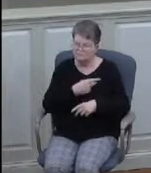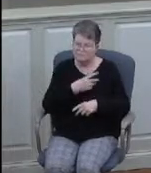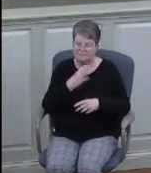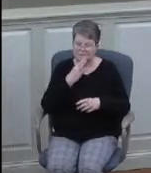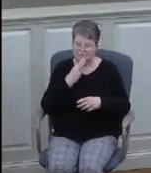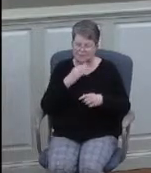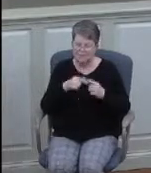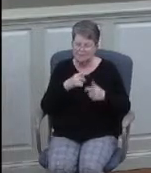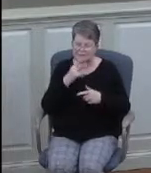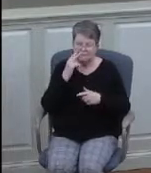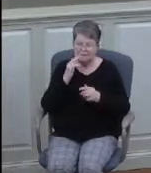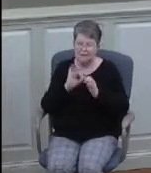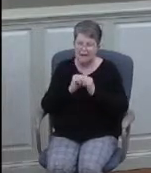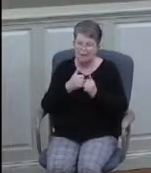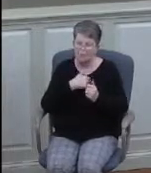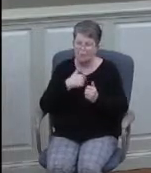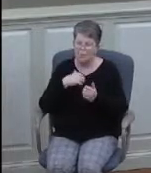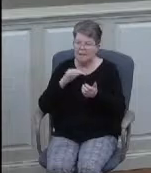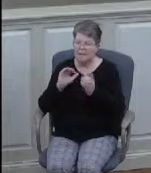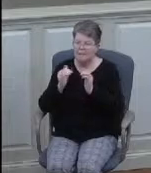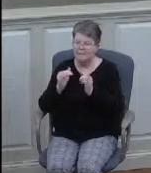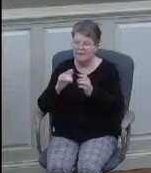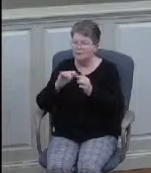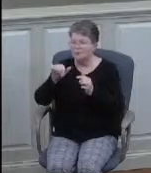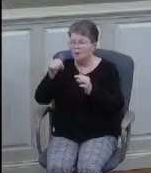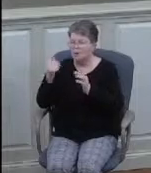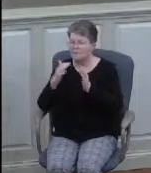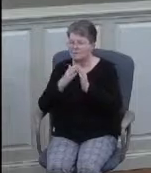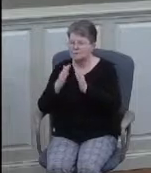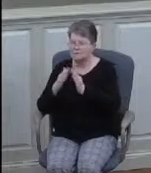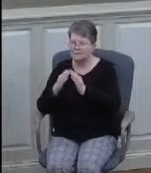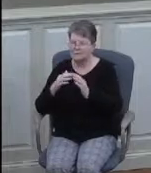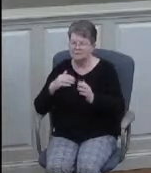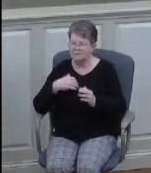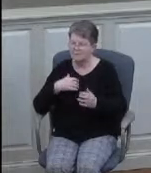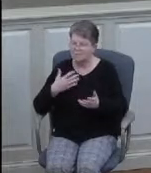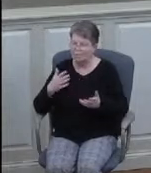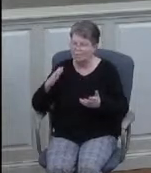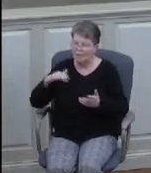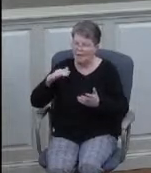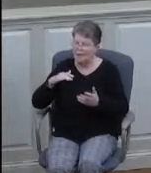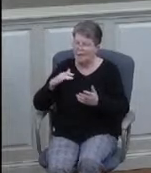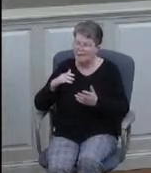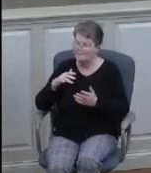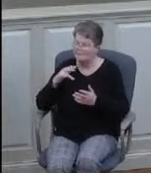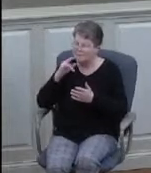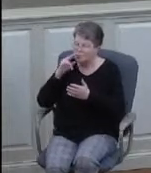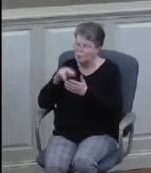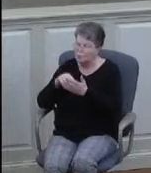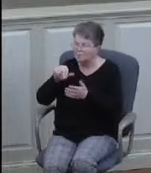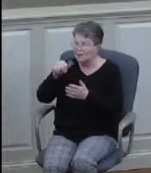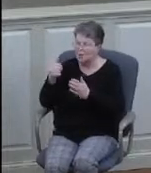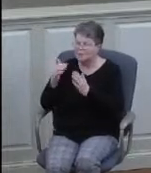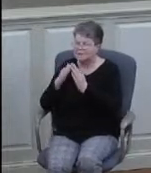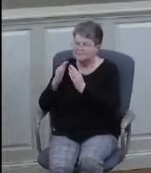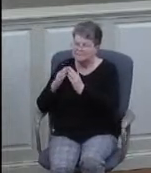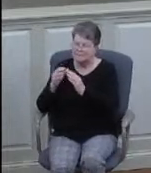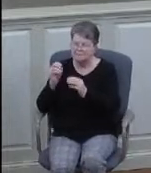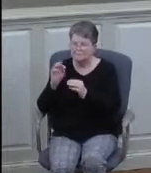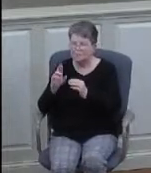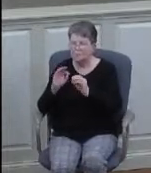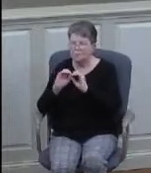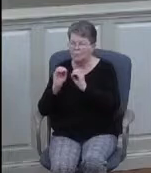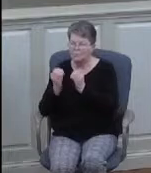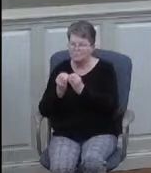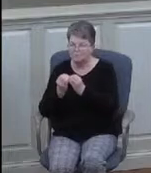we're comparing. Okay. We really haven't benchmarked other cities or other organizations, but once we do, that'll give